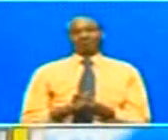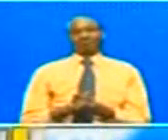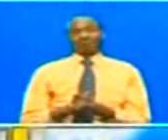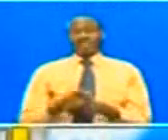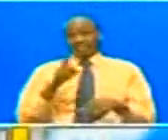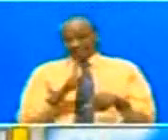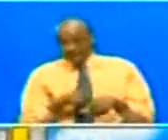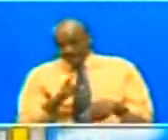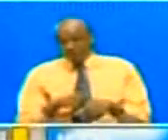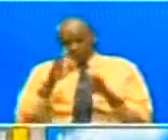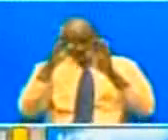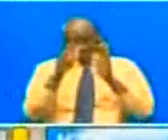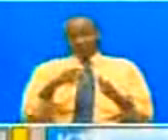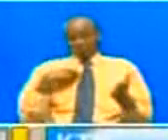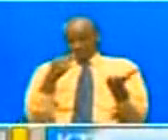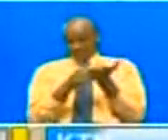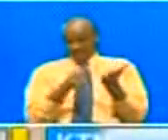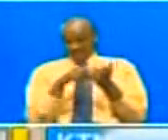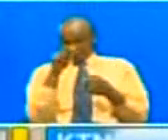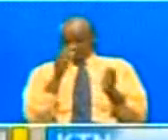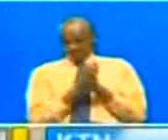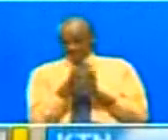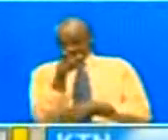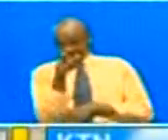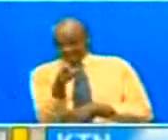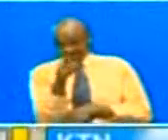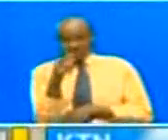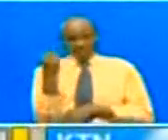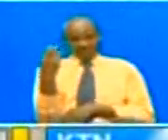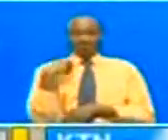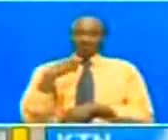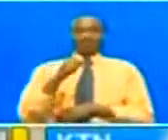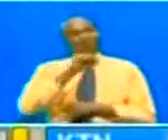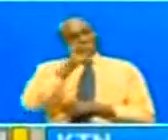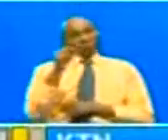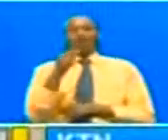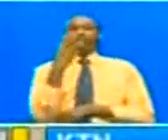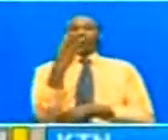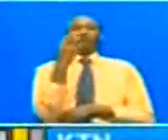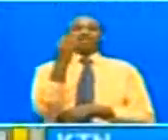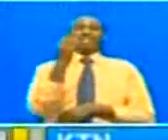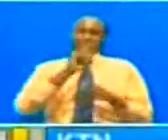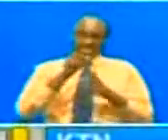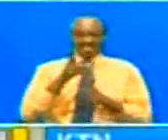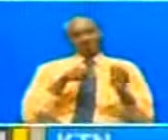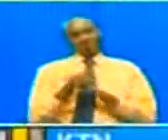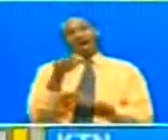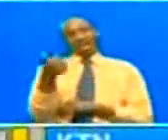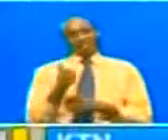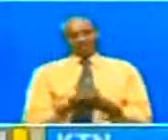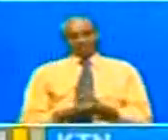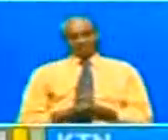Before Ugandan import George Abege took Tohir Muhyiddin's charges ahead in the 40th minute.